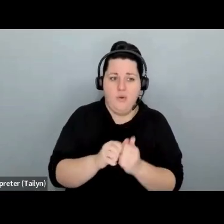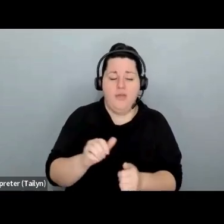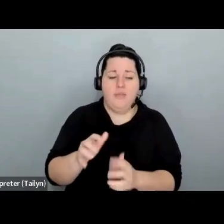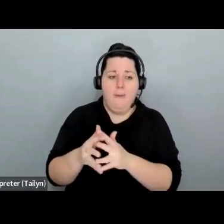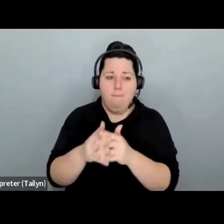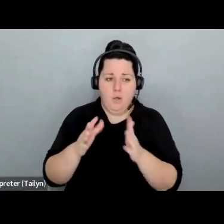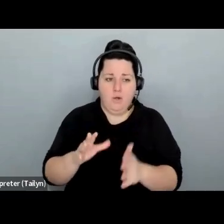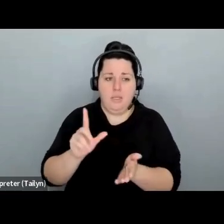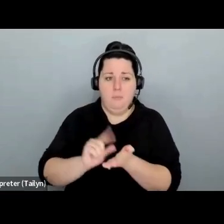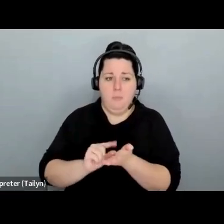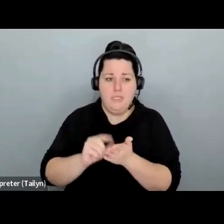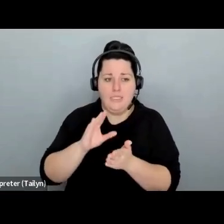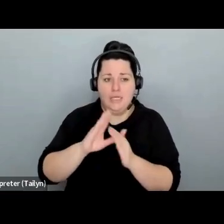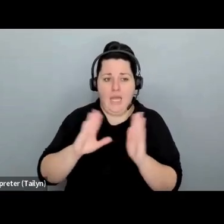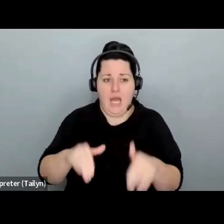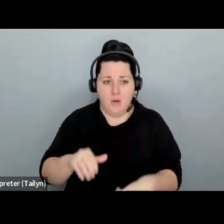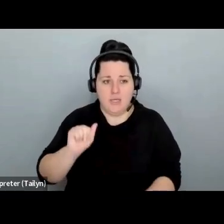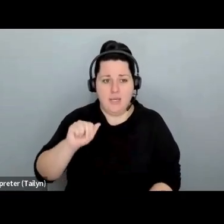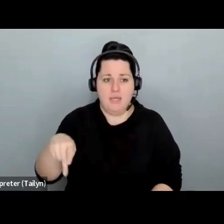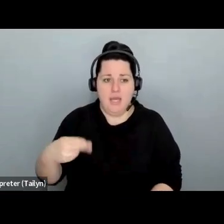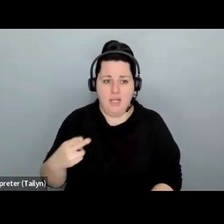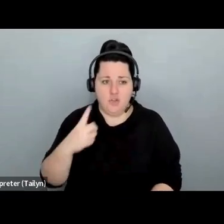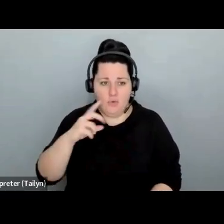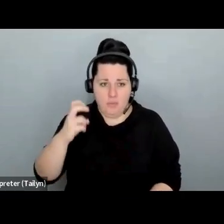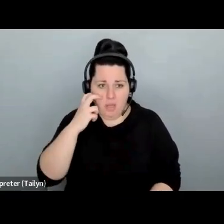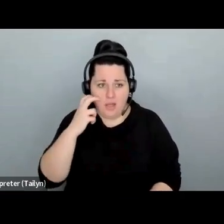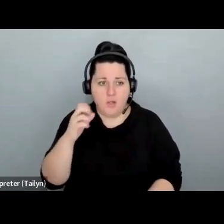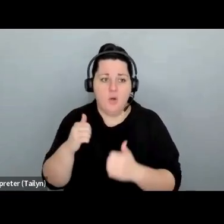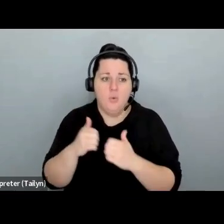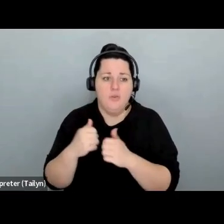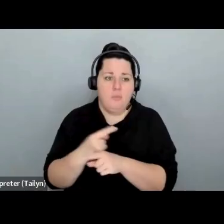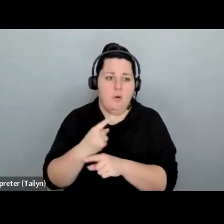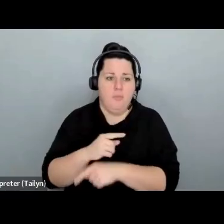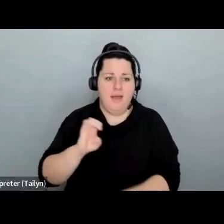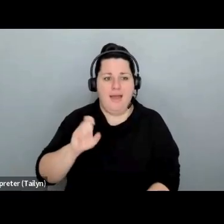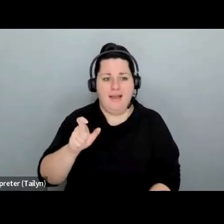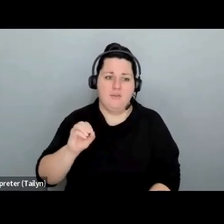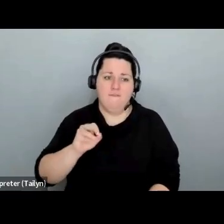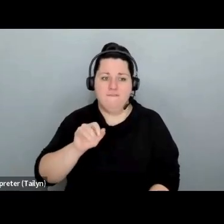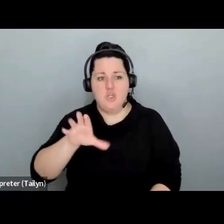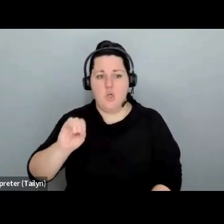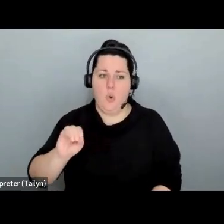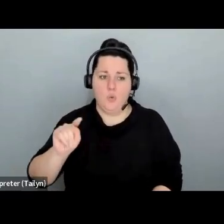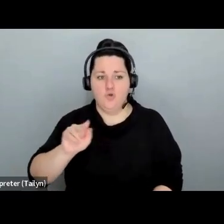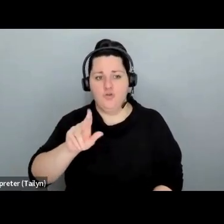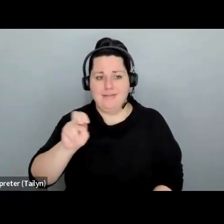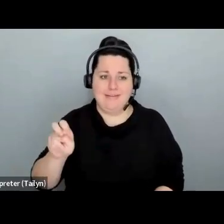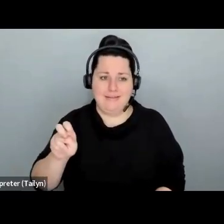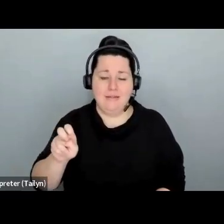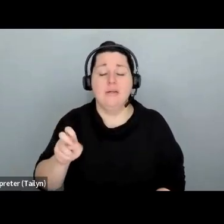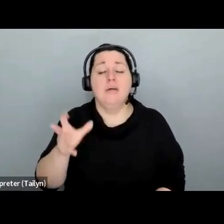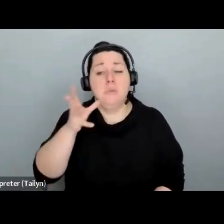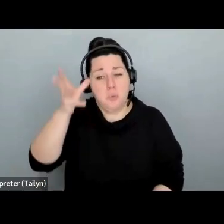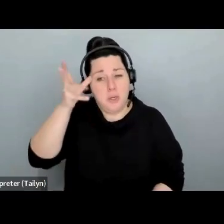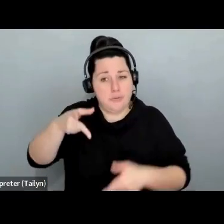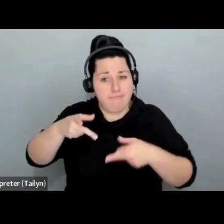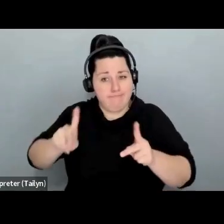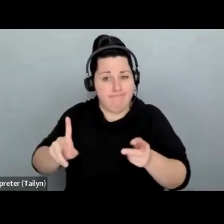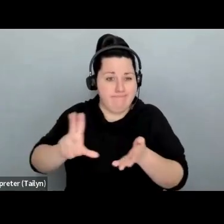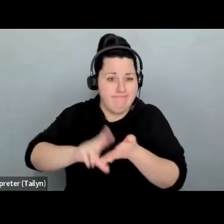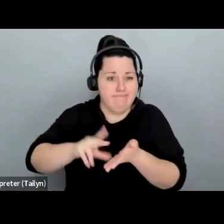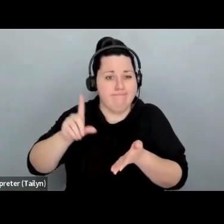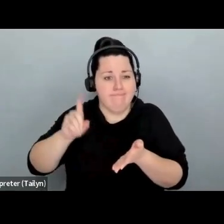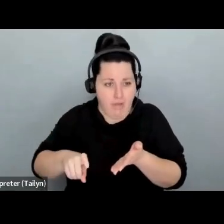Printing House for the Blind by the appropriate ex officio trustee. Parental consent is required for registration